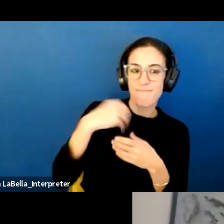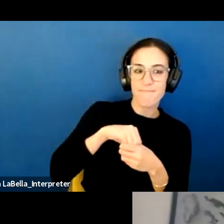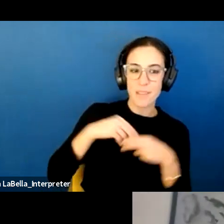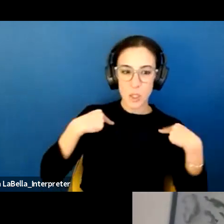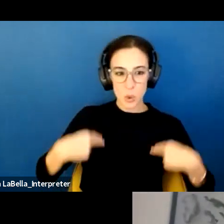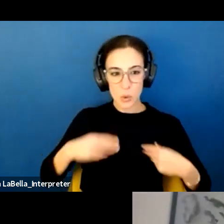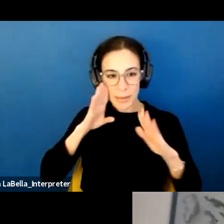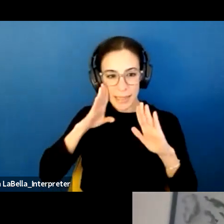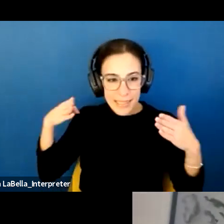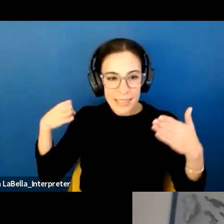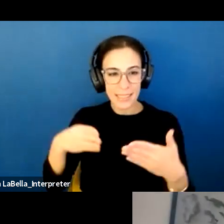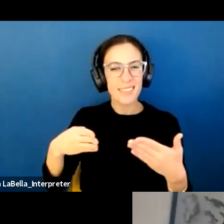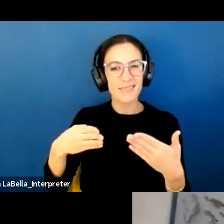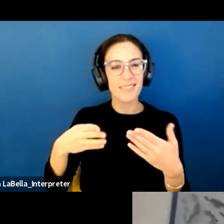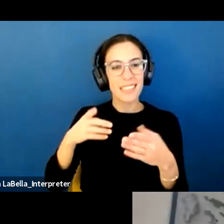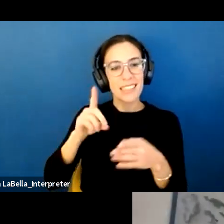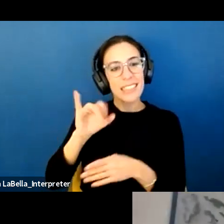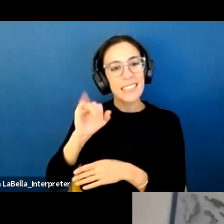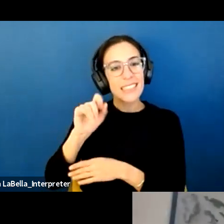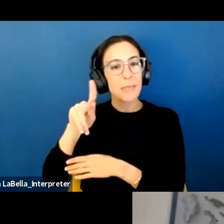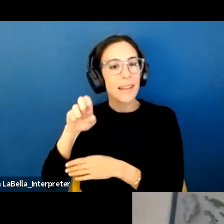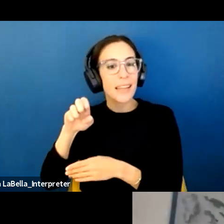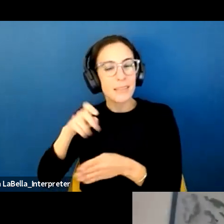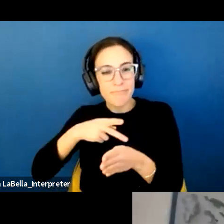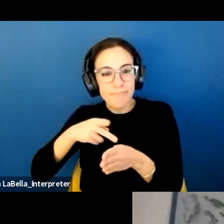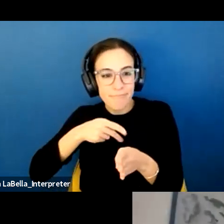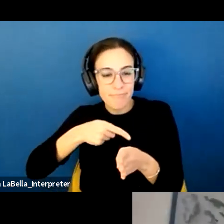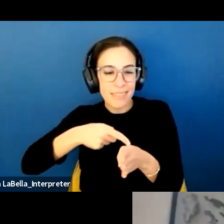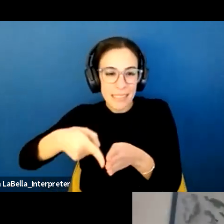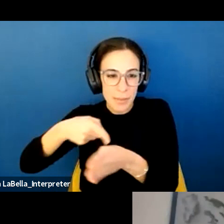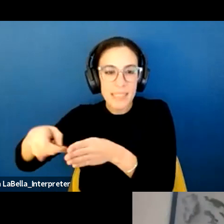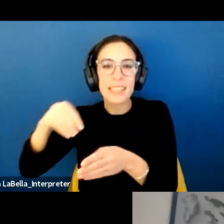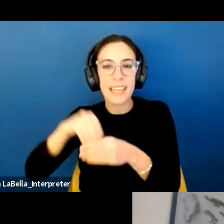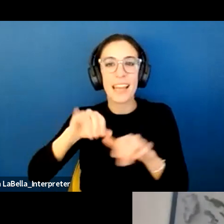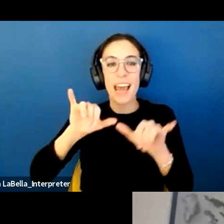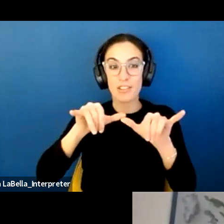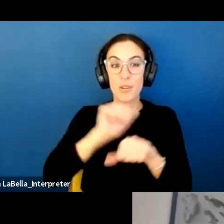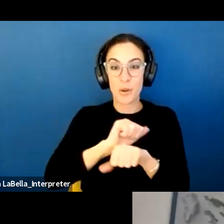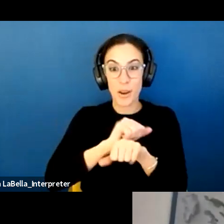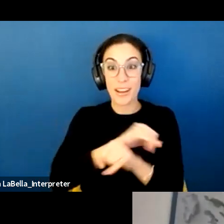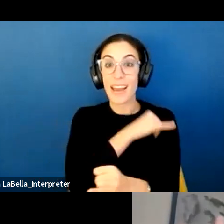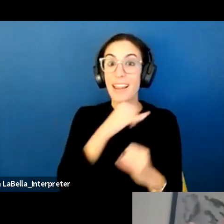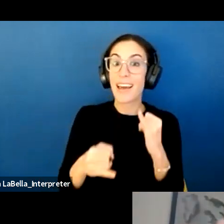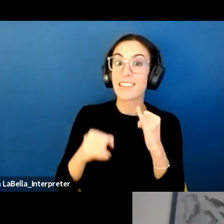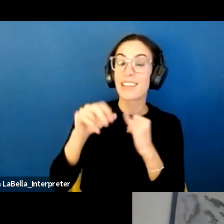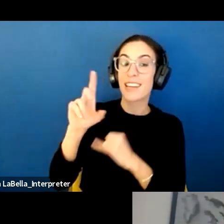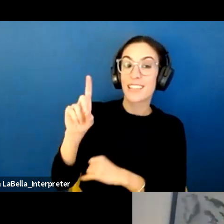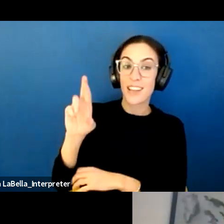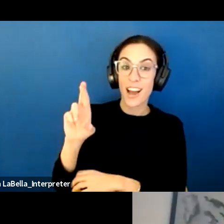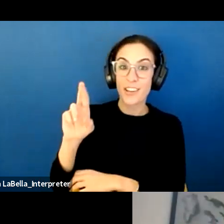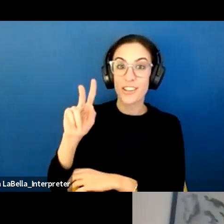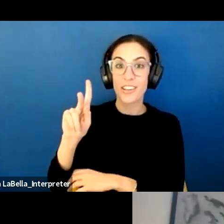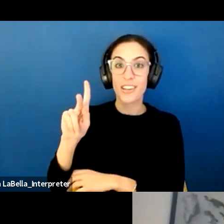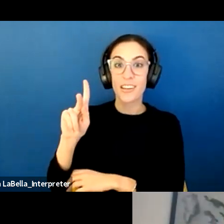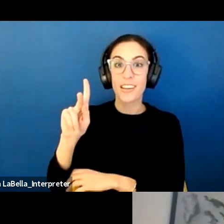into engineering education. So really important work. And lastly, we'll hear from Dr. Keolu Fox. He is